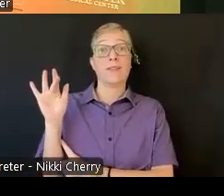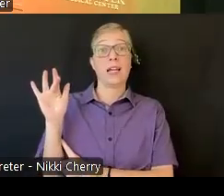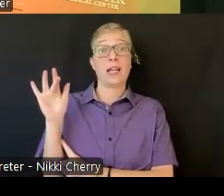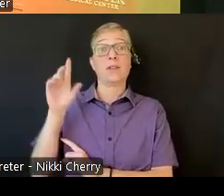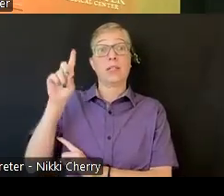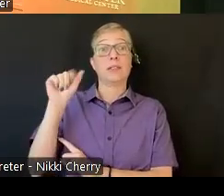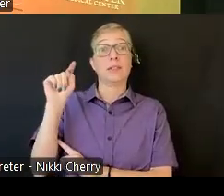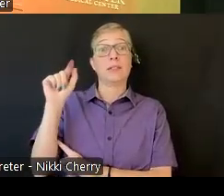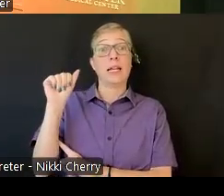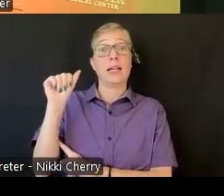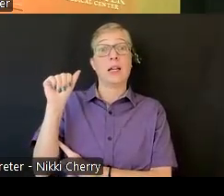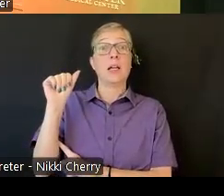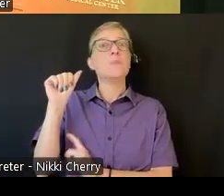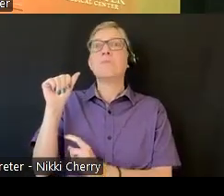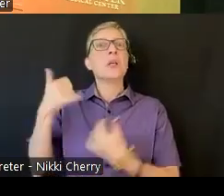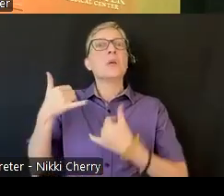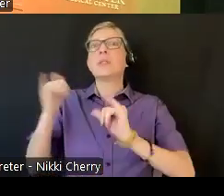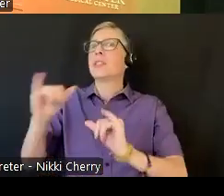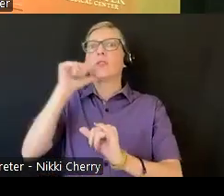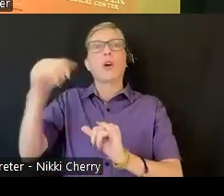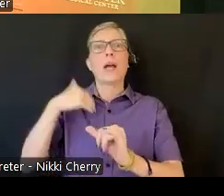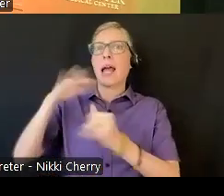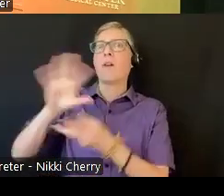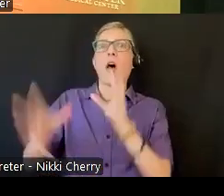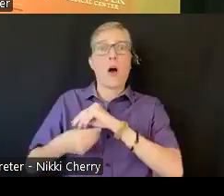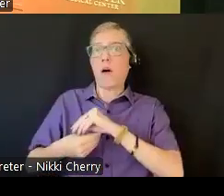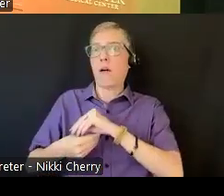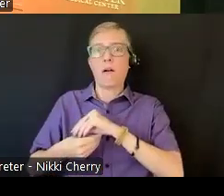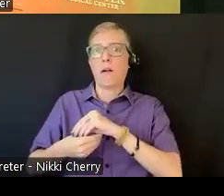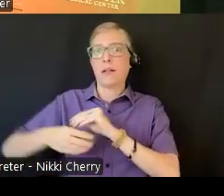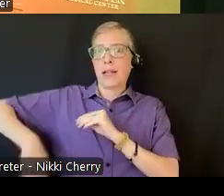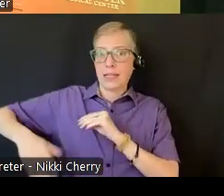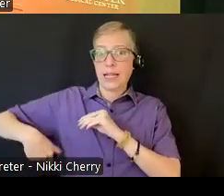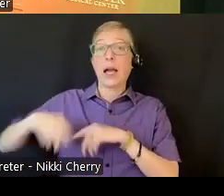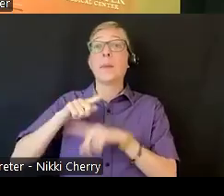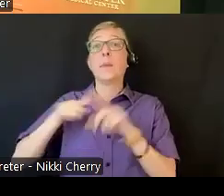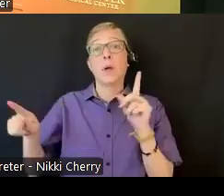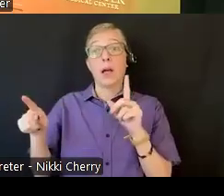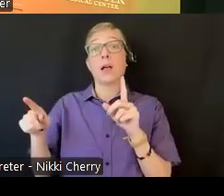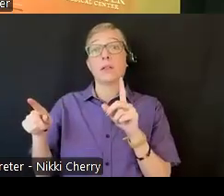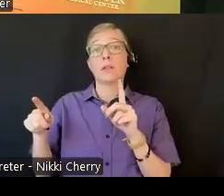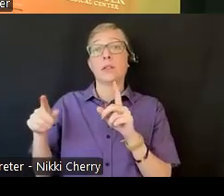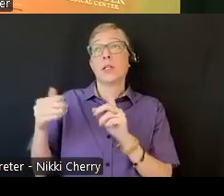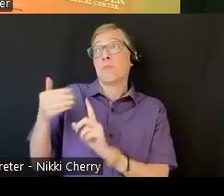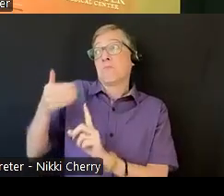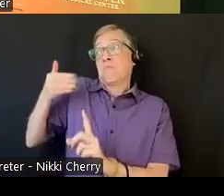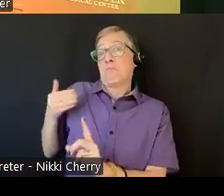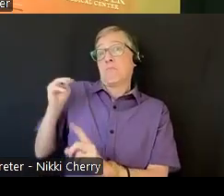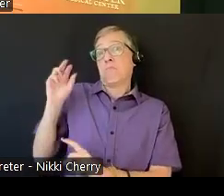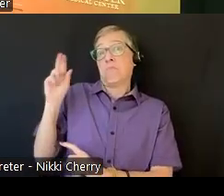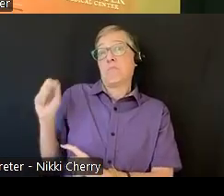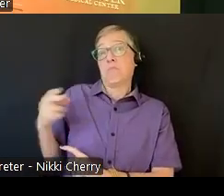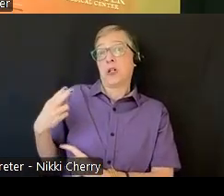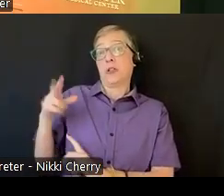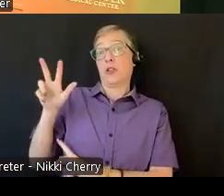quite available, but as of March 31st of 2025, our academic side of the